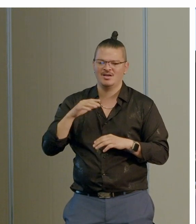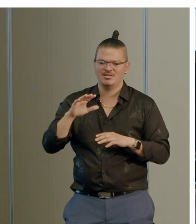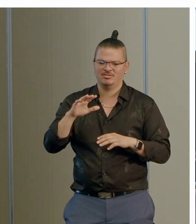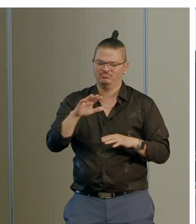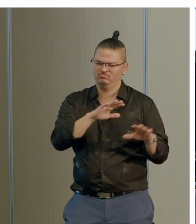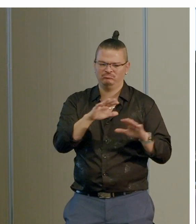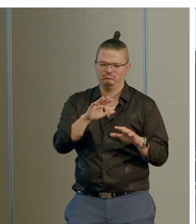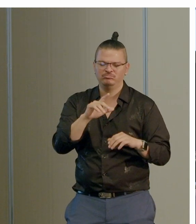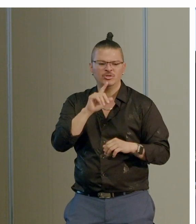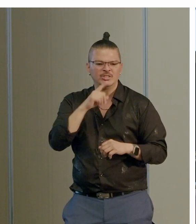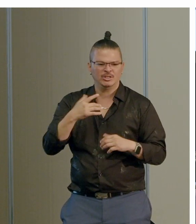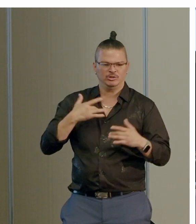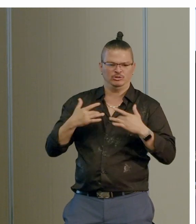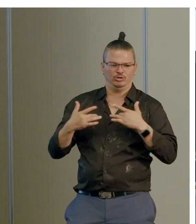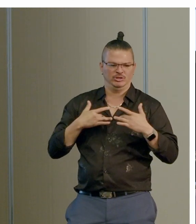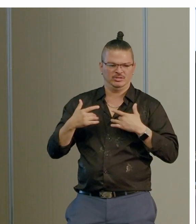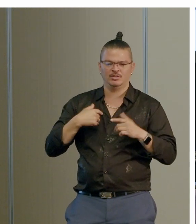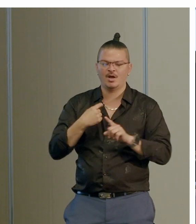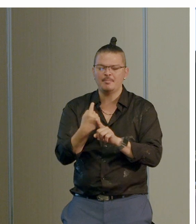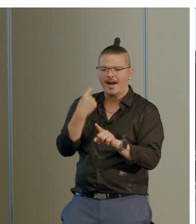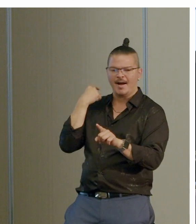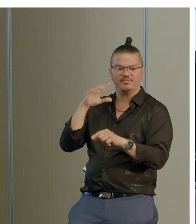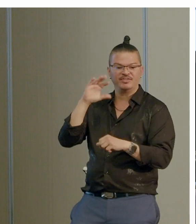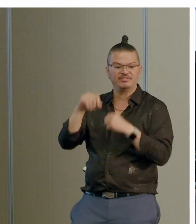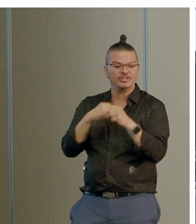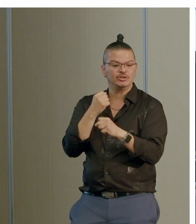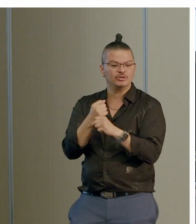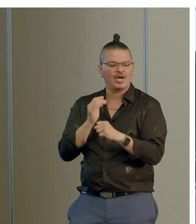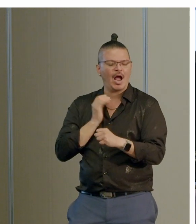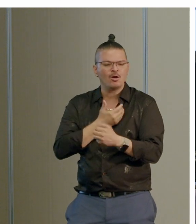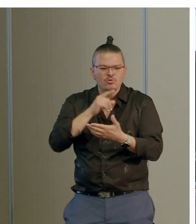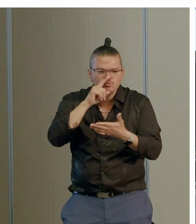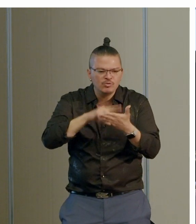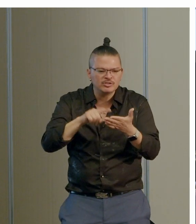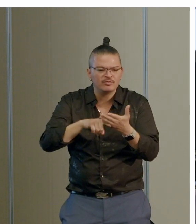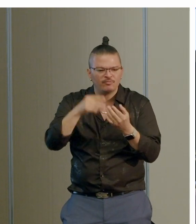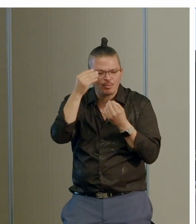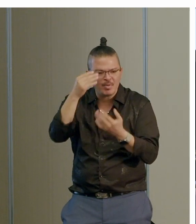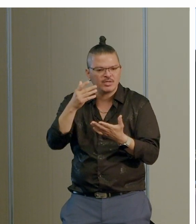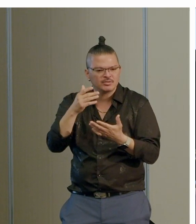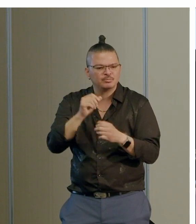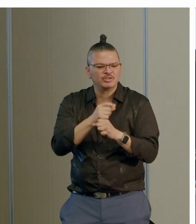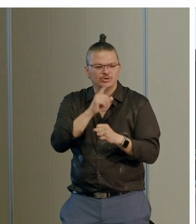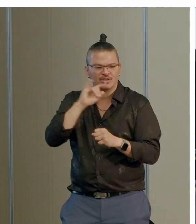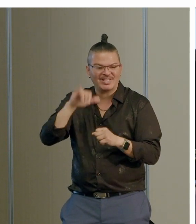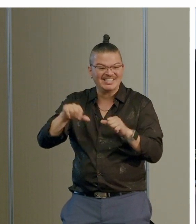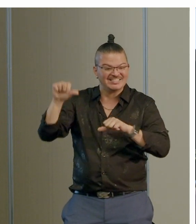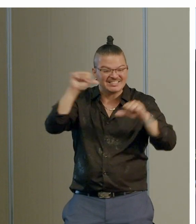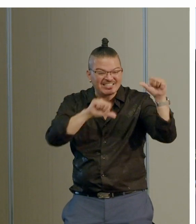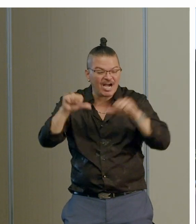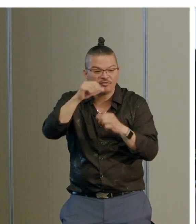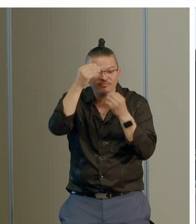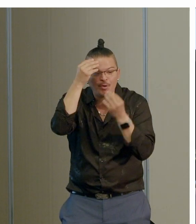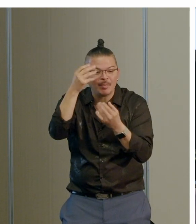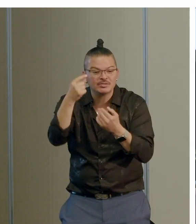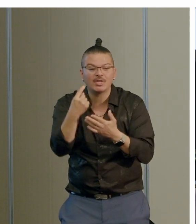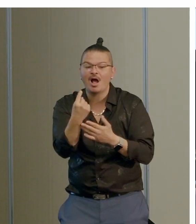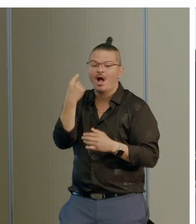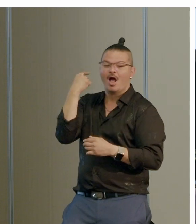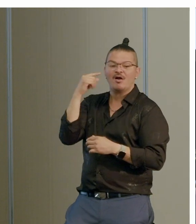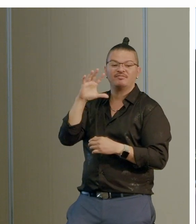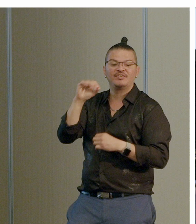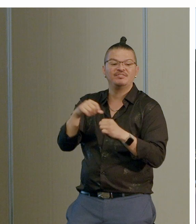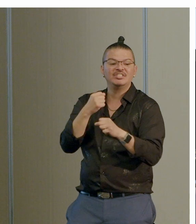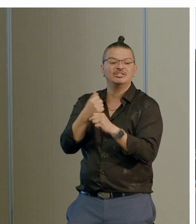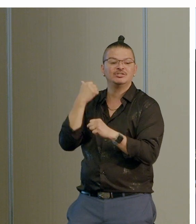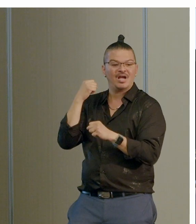in data and ensure that all that scientific data is accessible, that is an incredible task and